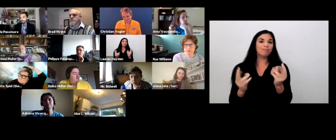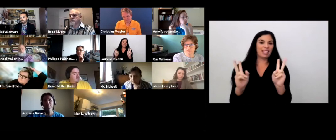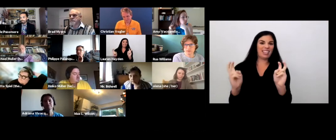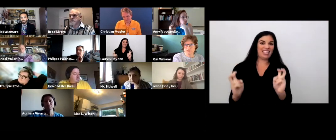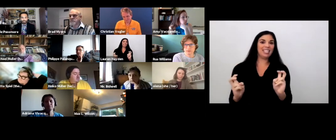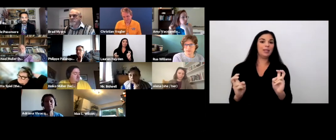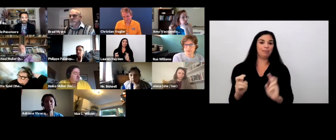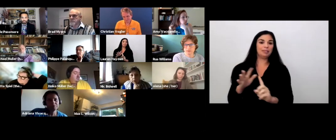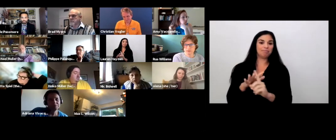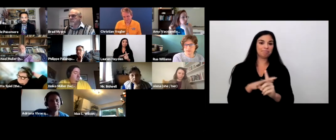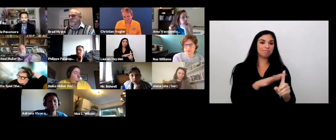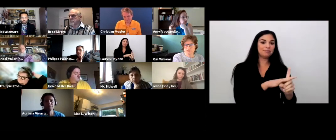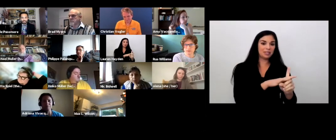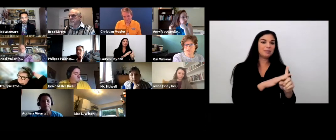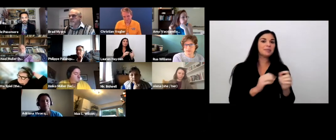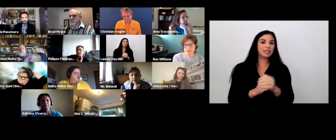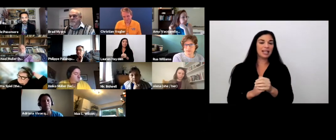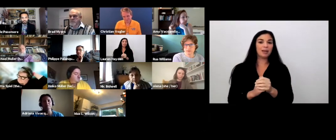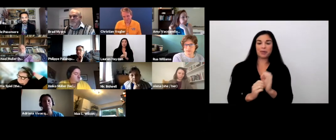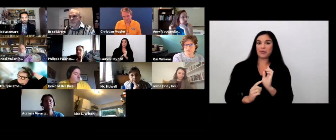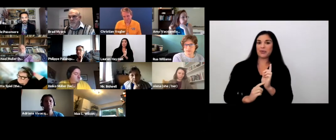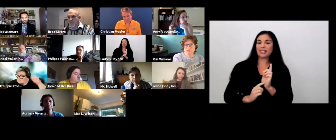around, just one second.